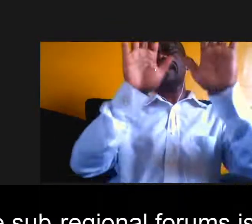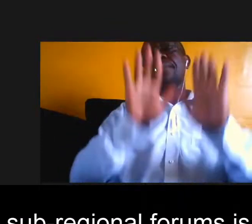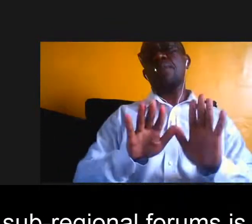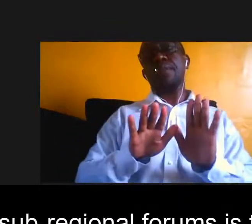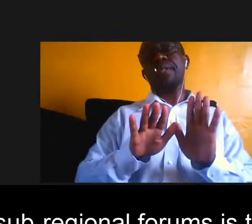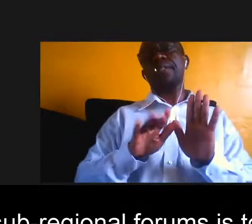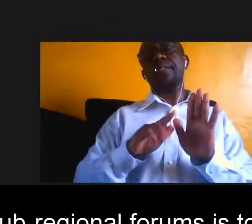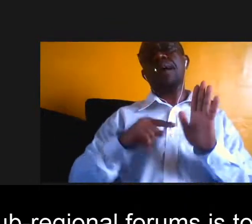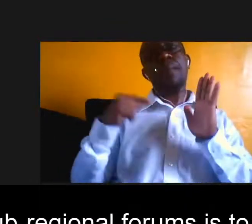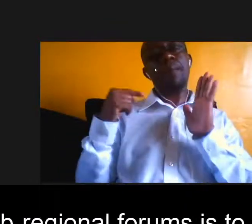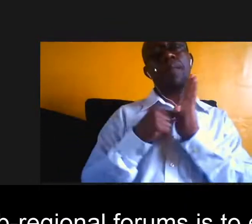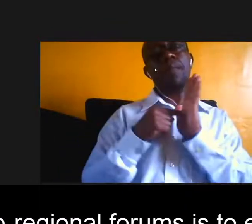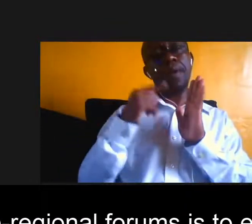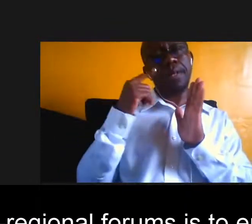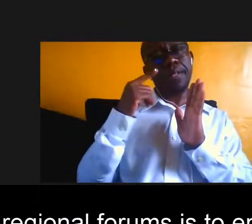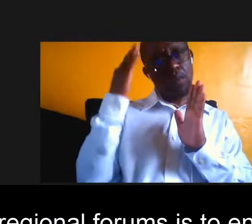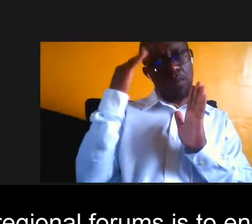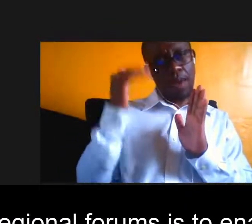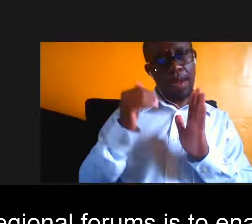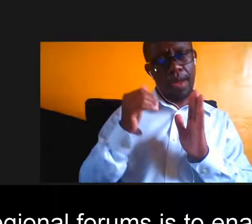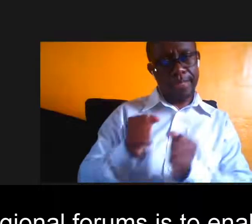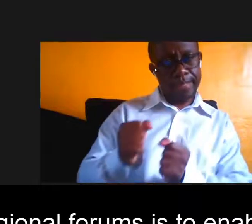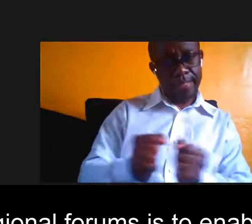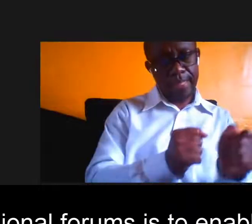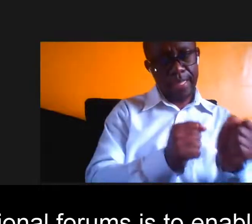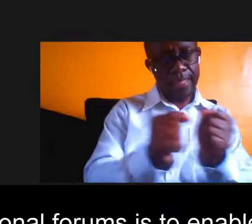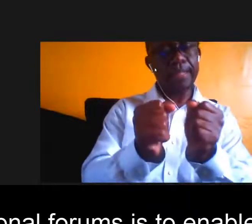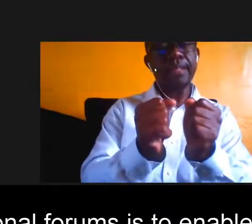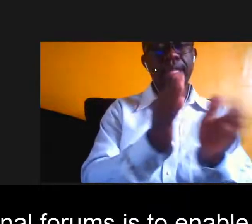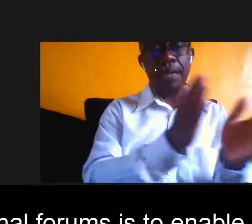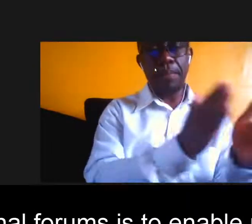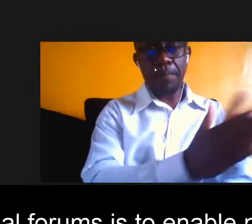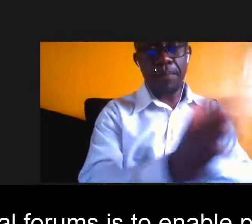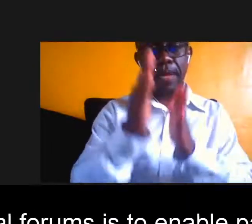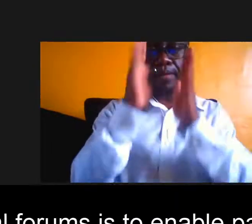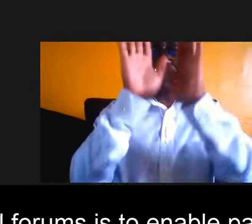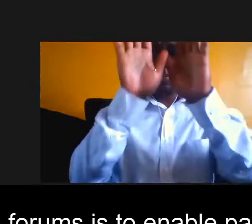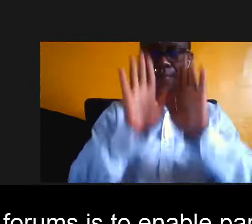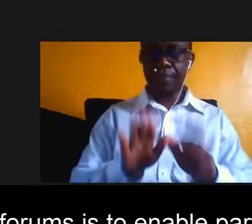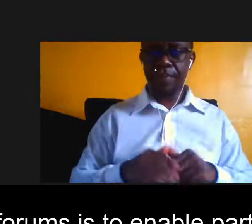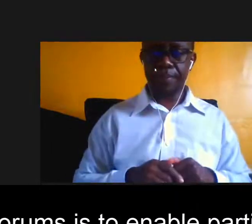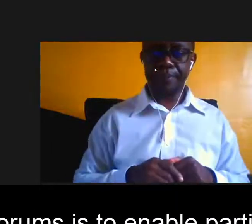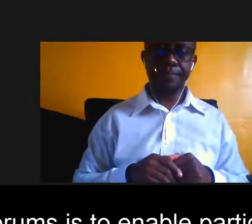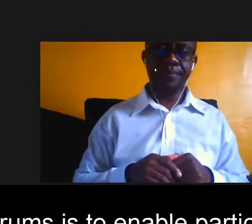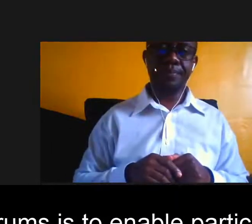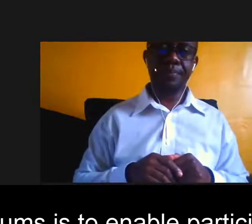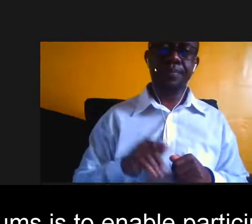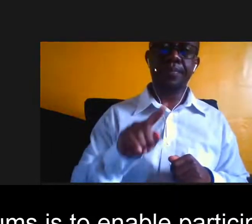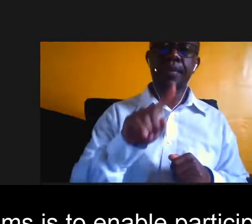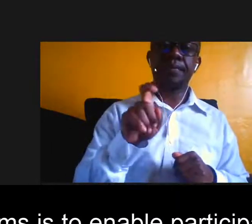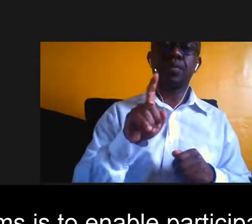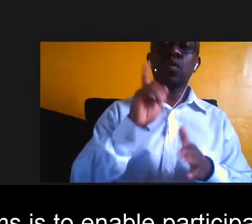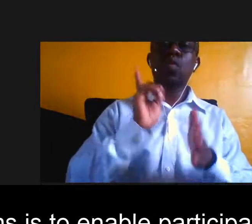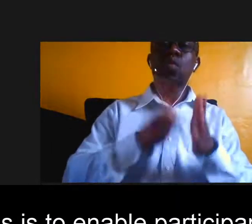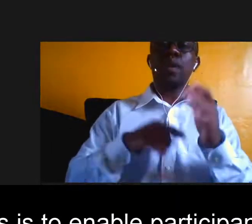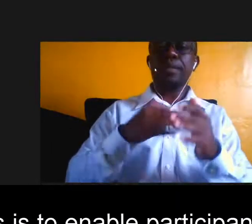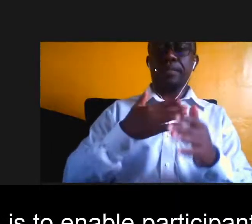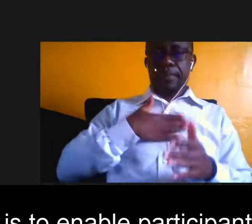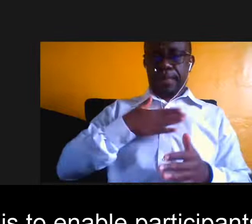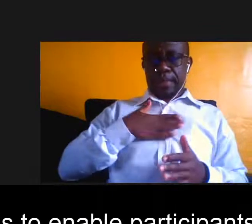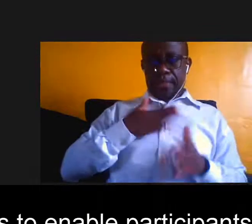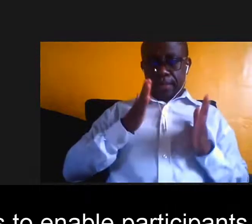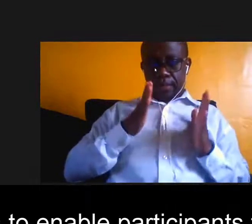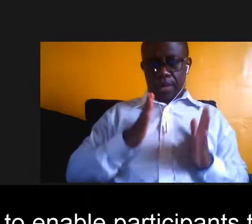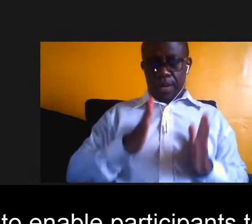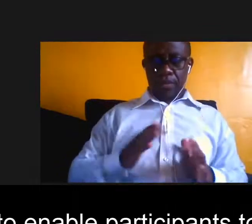this strategic direction. Having said that, what do I personally think, having interacted with the CSO